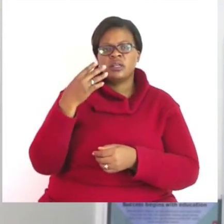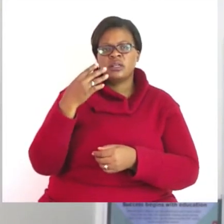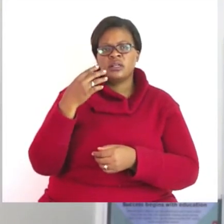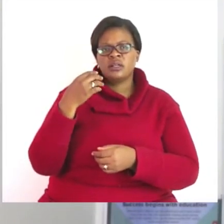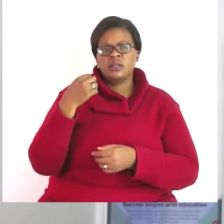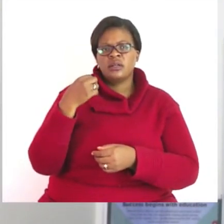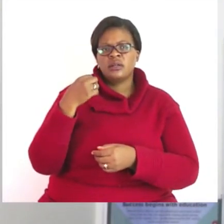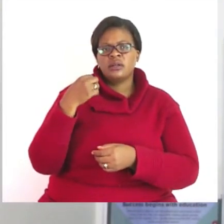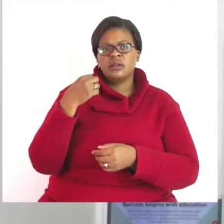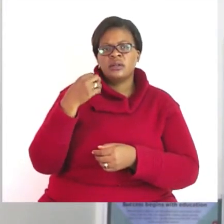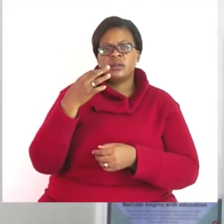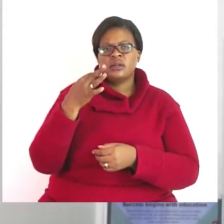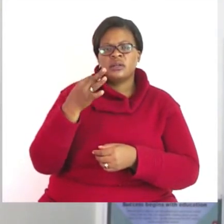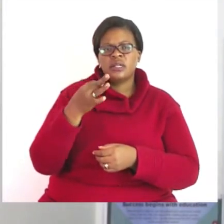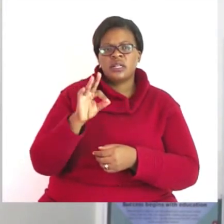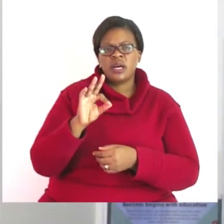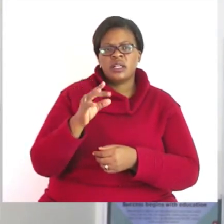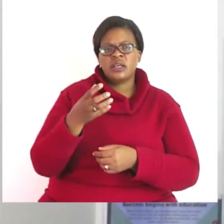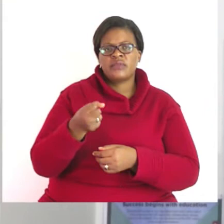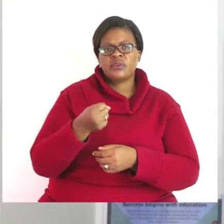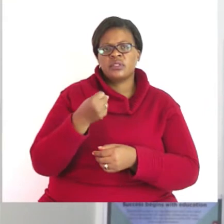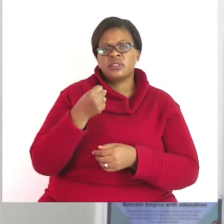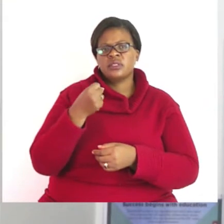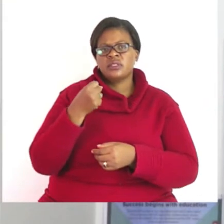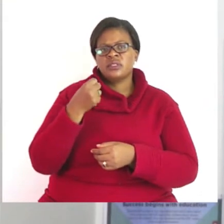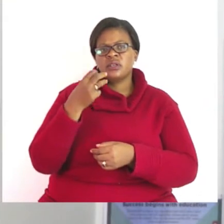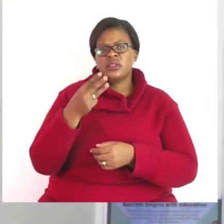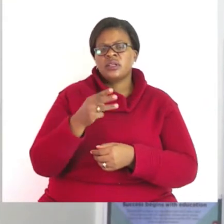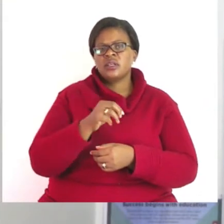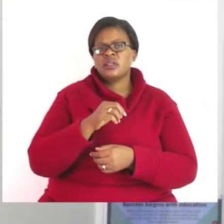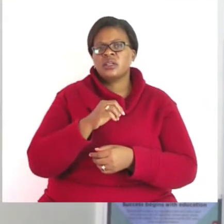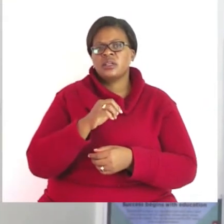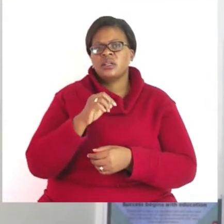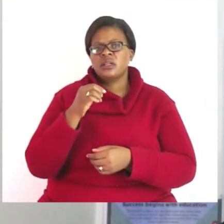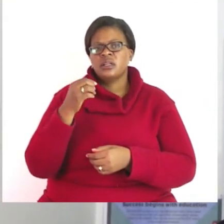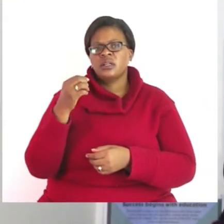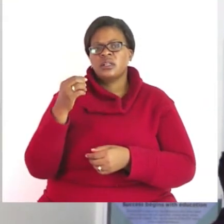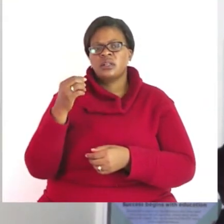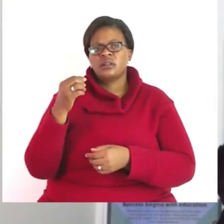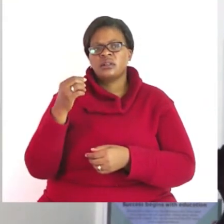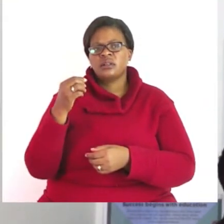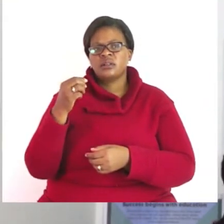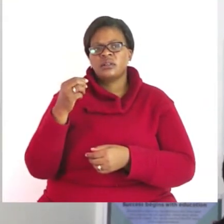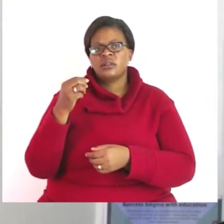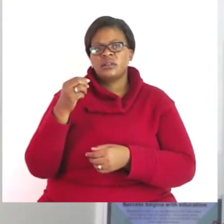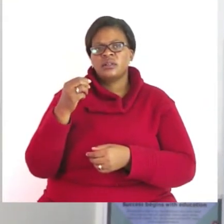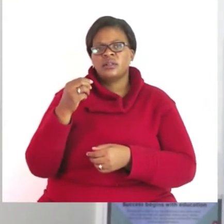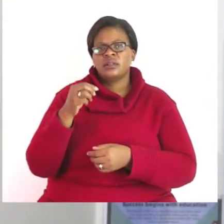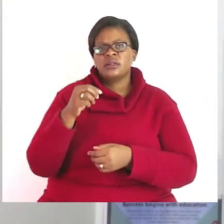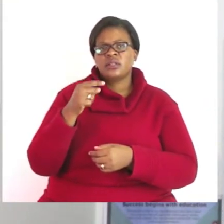having 1, 3, and 9, and 10 is having 1, 2, 5, and 10.